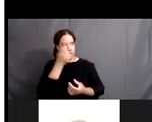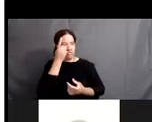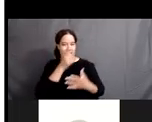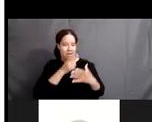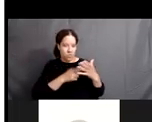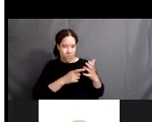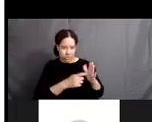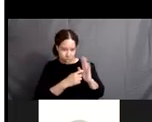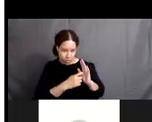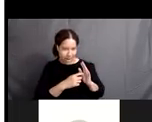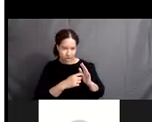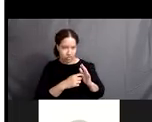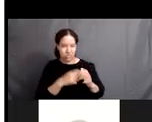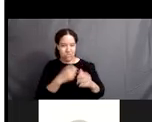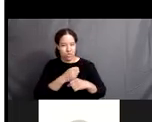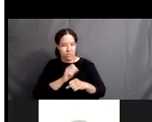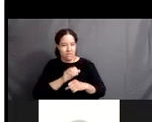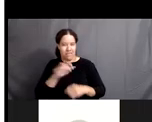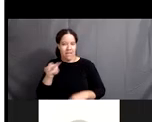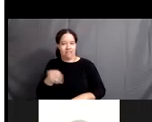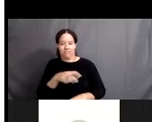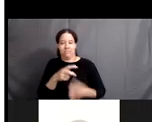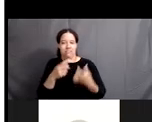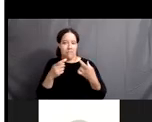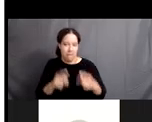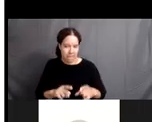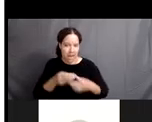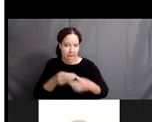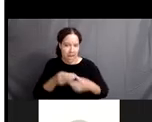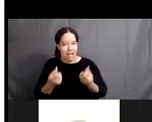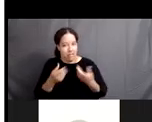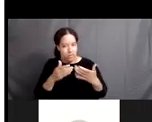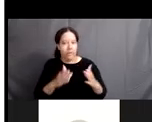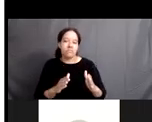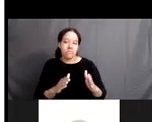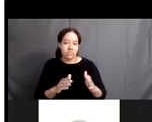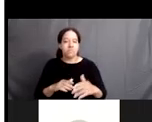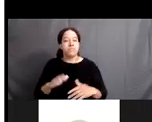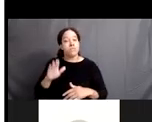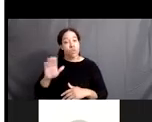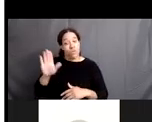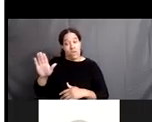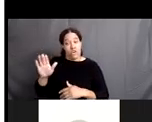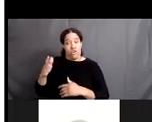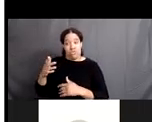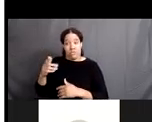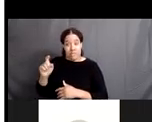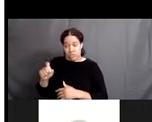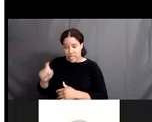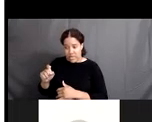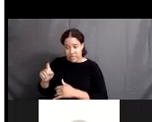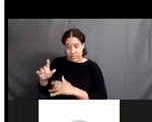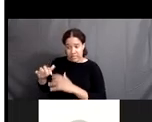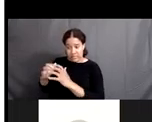in order to make this transition and this shift work in a healthy way. Needs of that exiting or transitioning